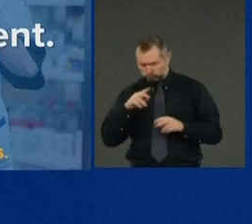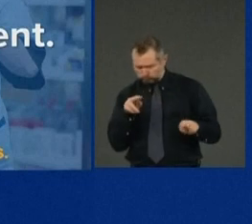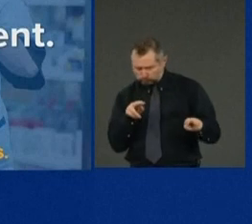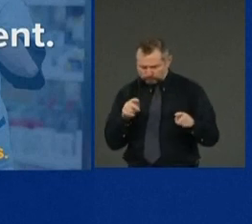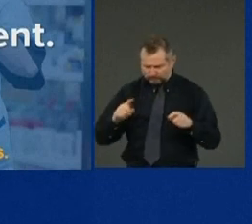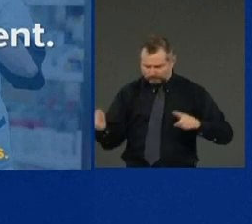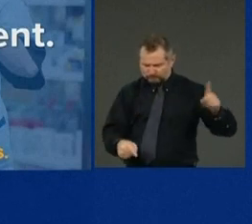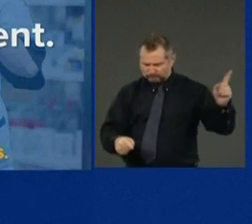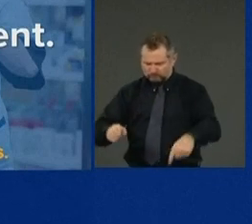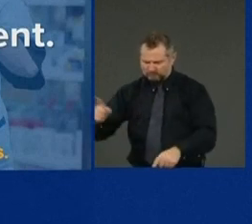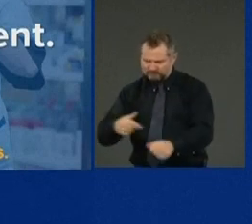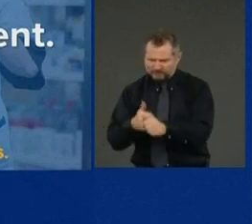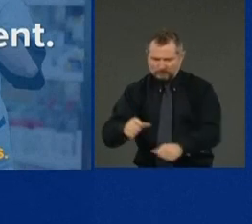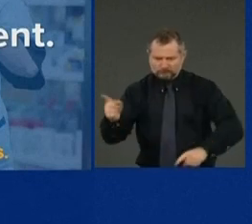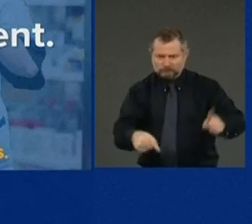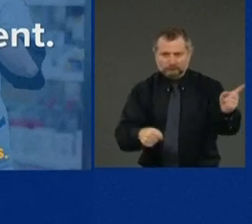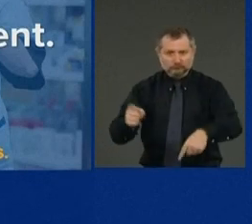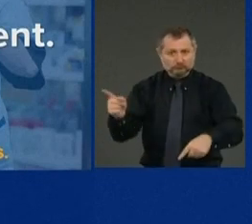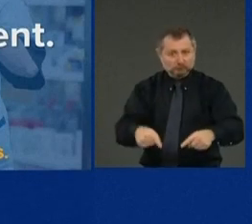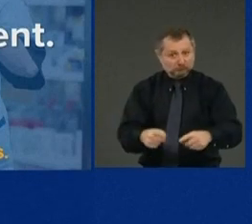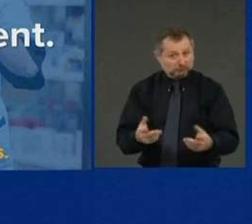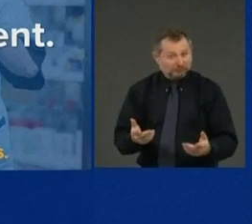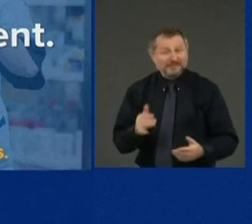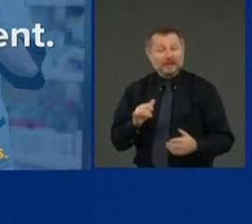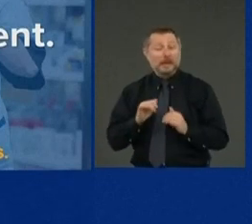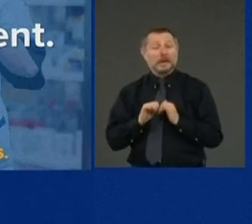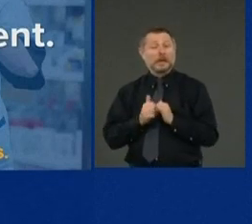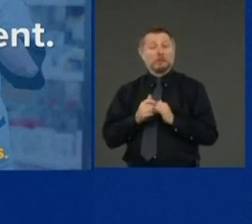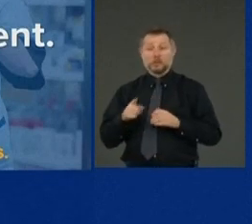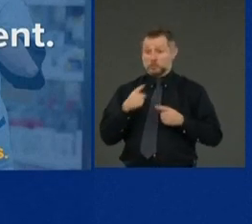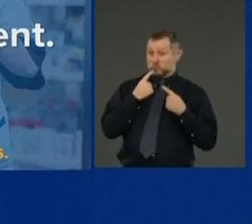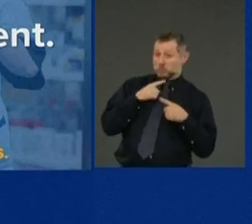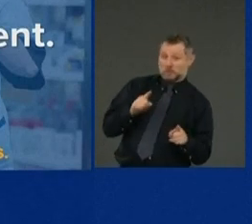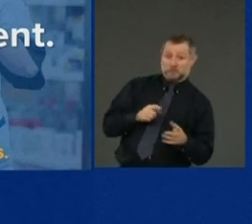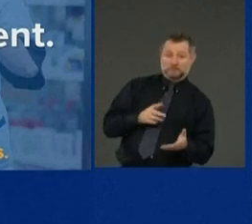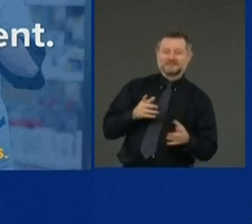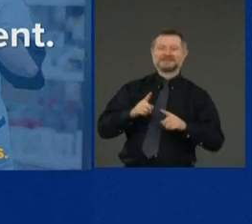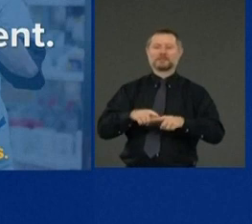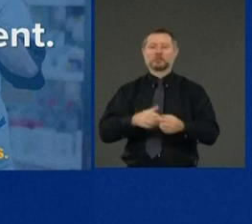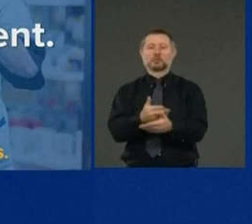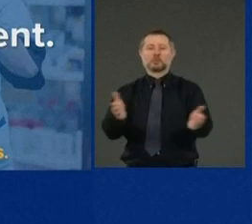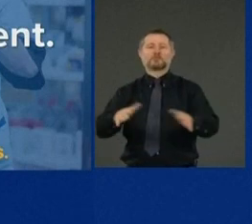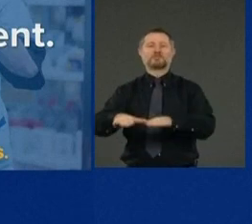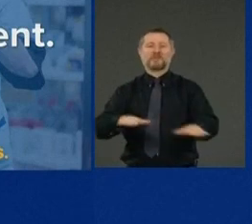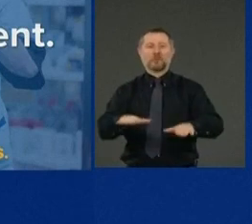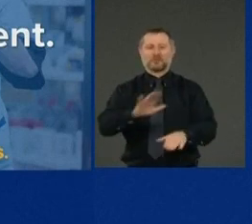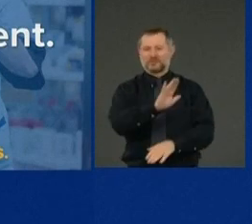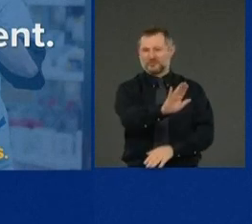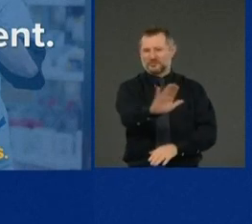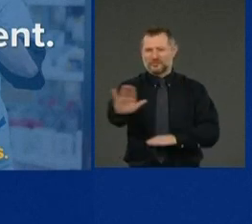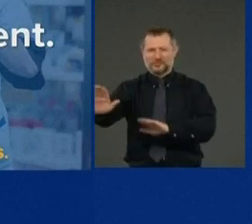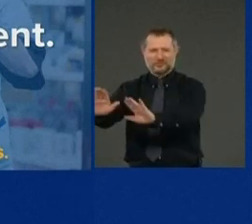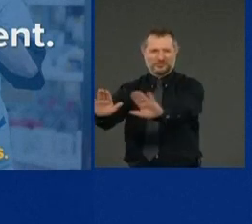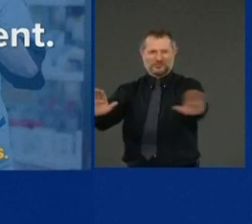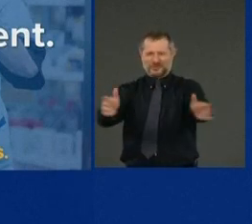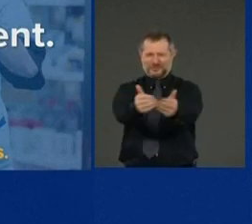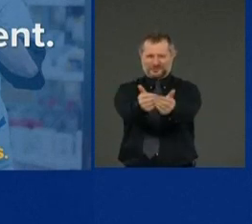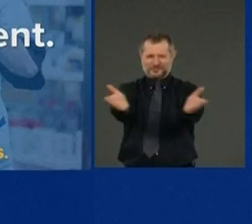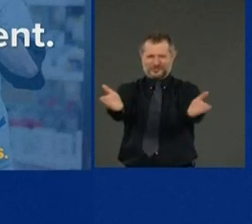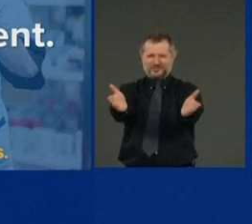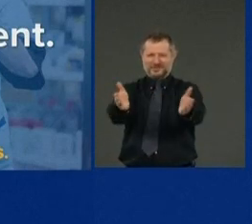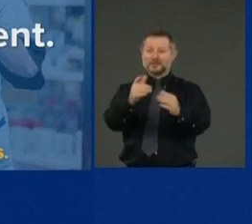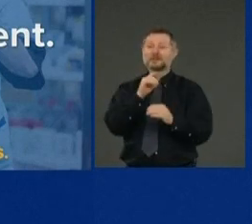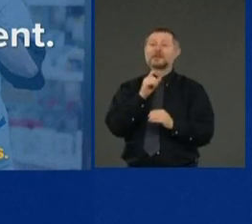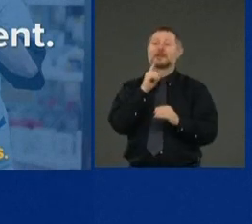So how is this going to work? It depends on how people act, which is how this has always been